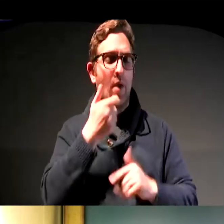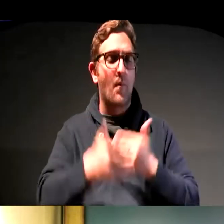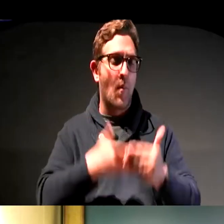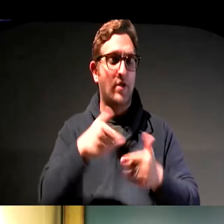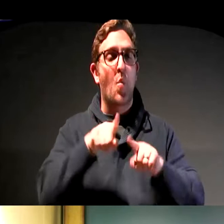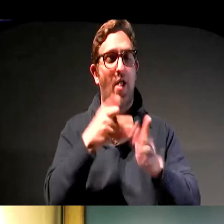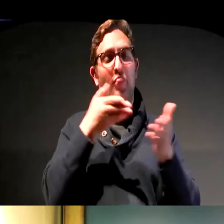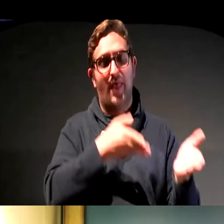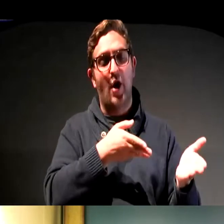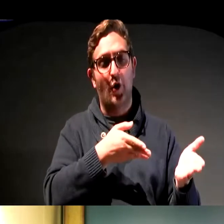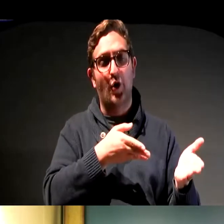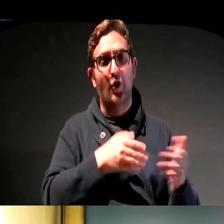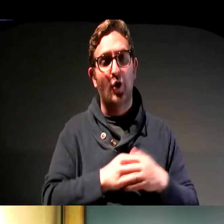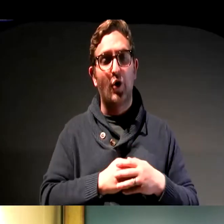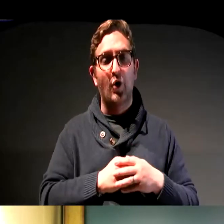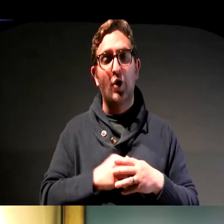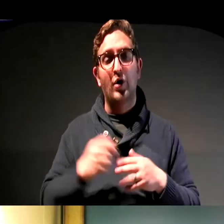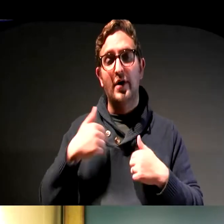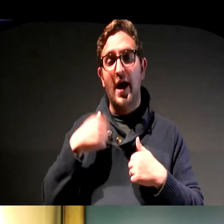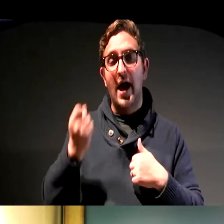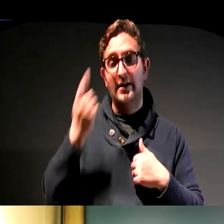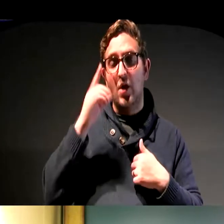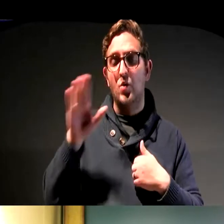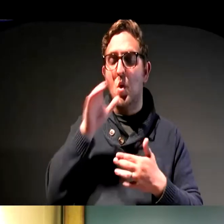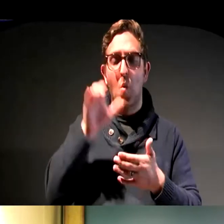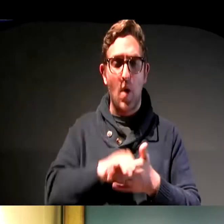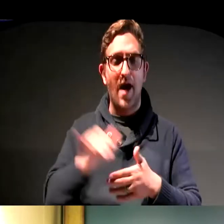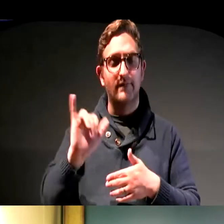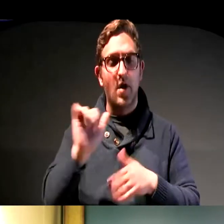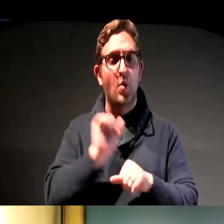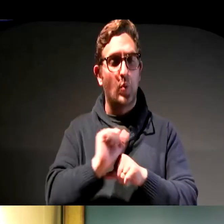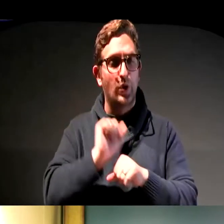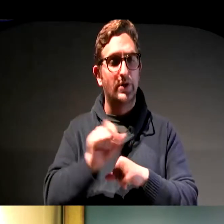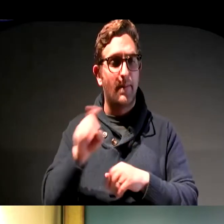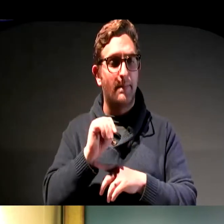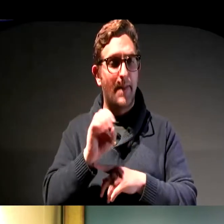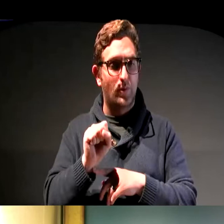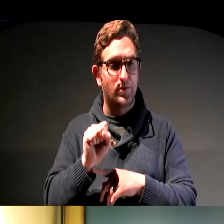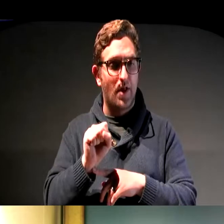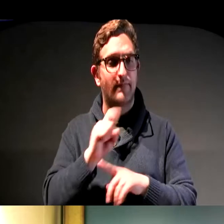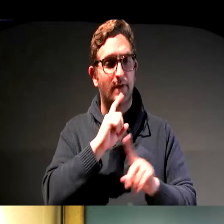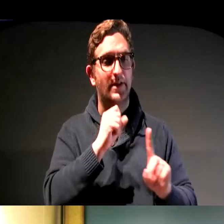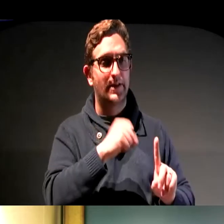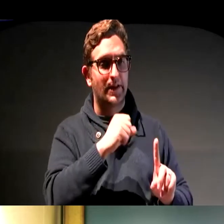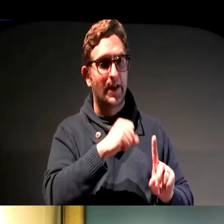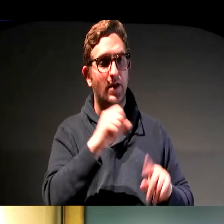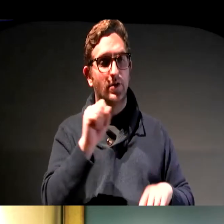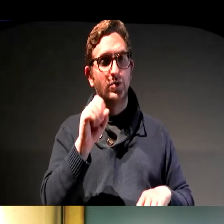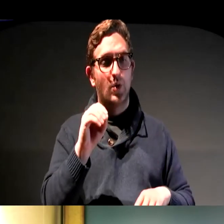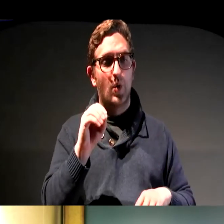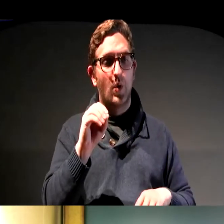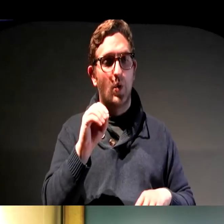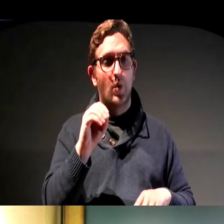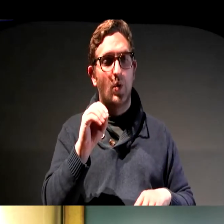Right, and I understand that your wife also works at Microsoft. Yeah, so